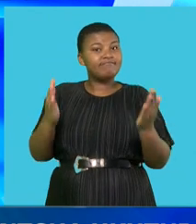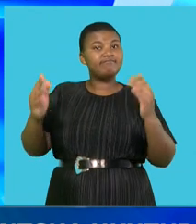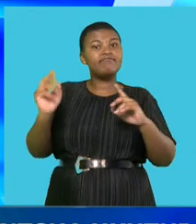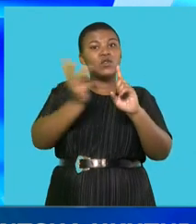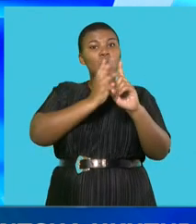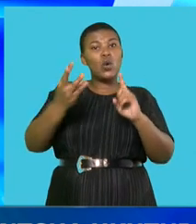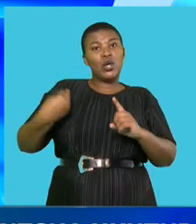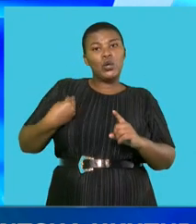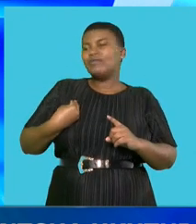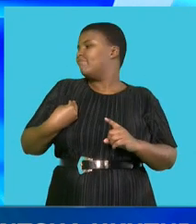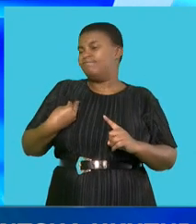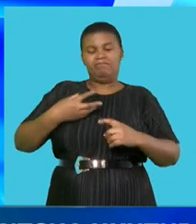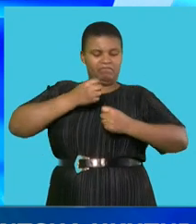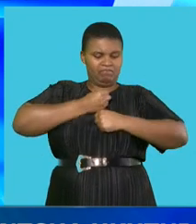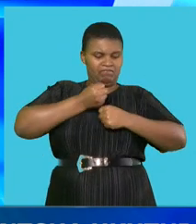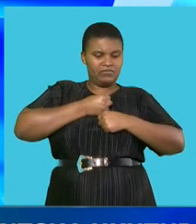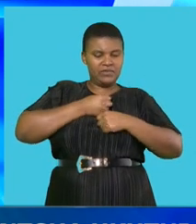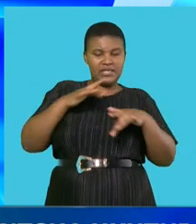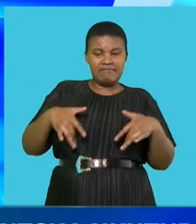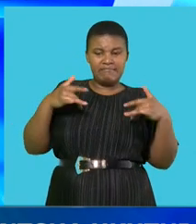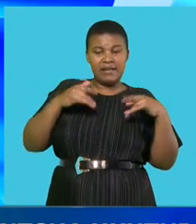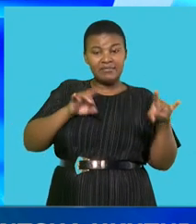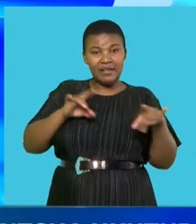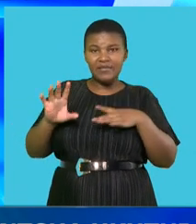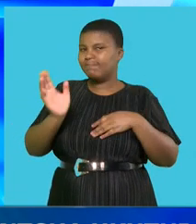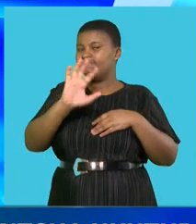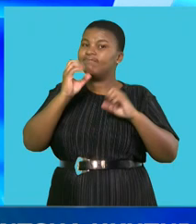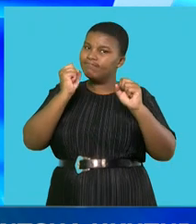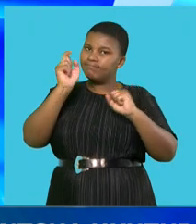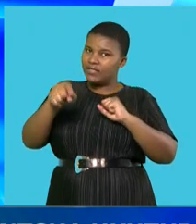fei linga parati nge ntale lo zempilo yeze ngondo Aba pegeni na zom